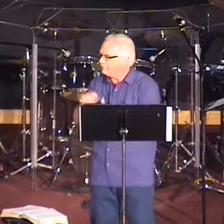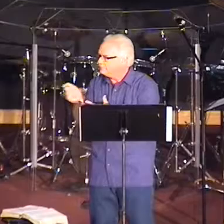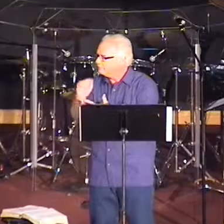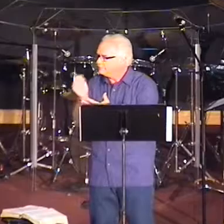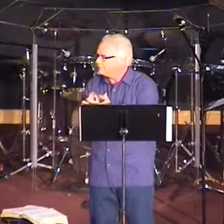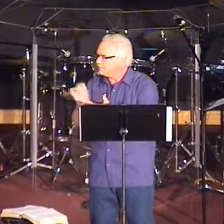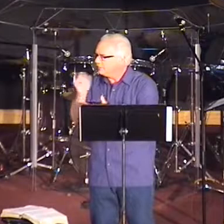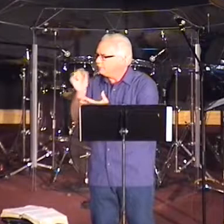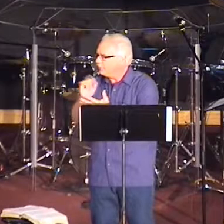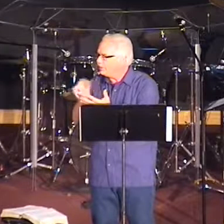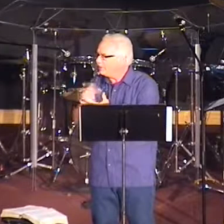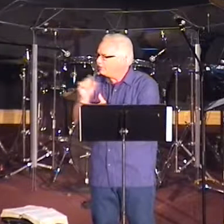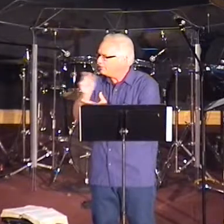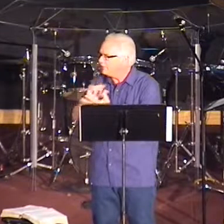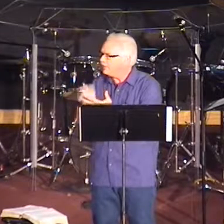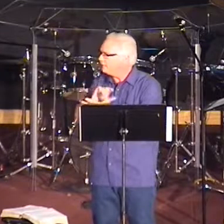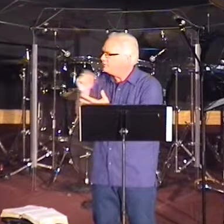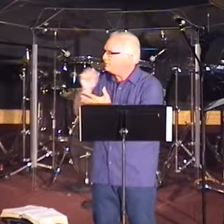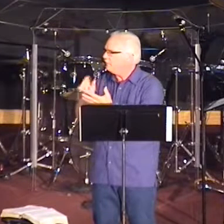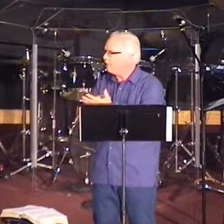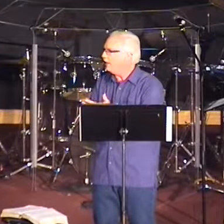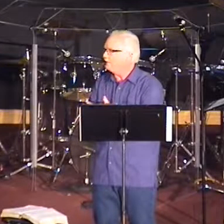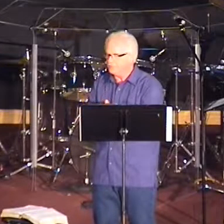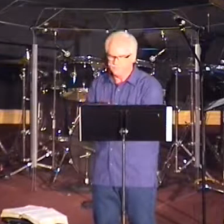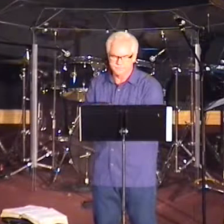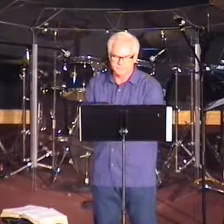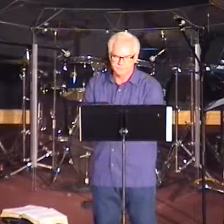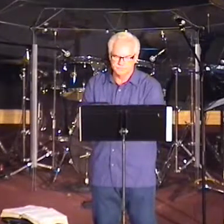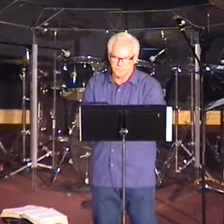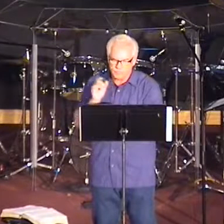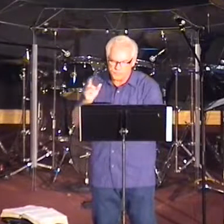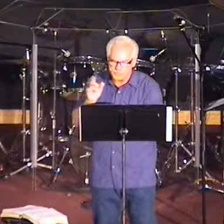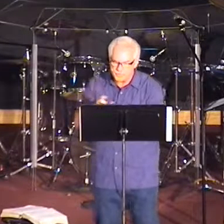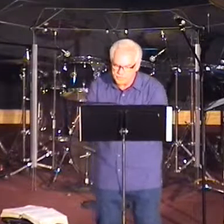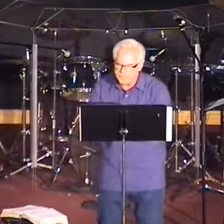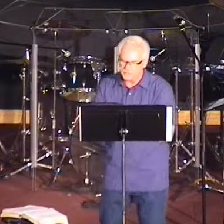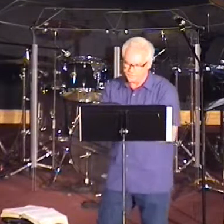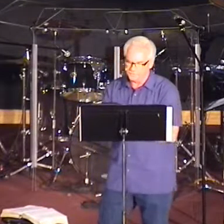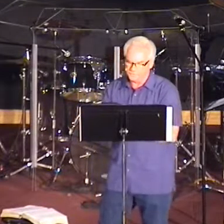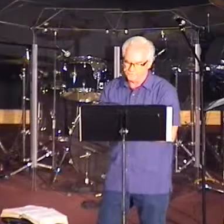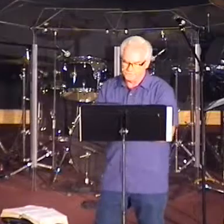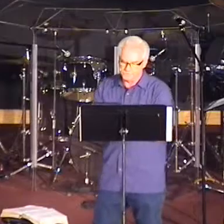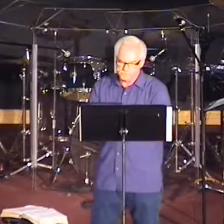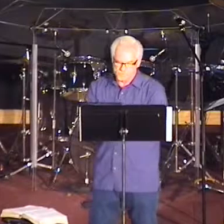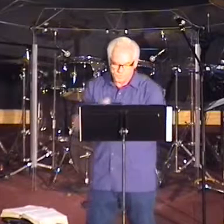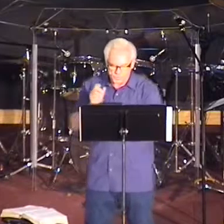card. Psalm 139, just a reminder. But he wants to be near.